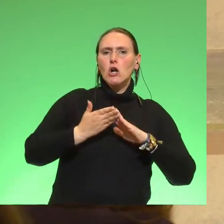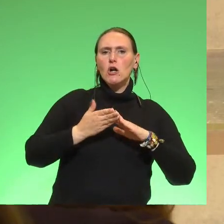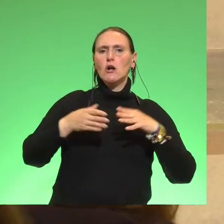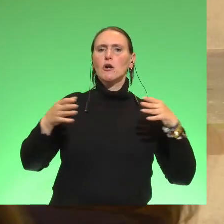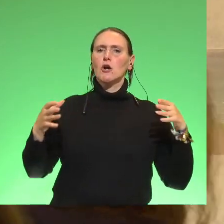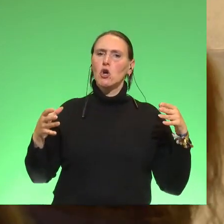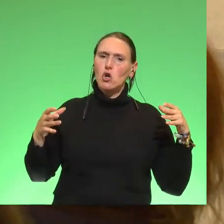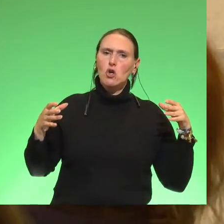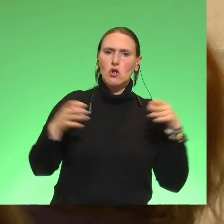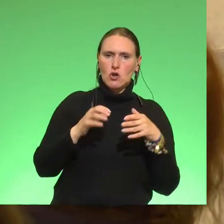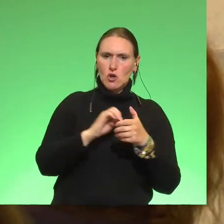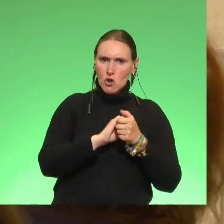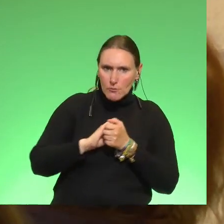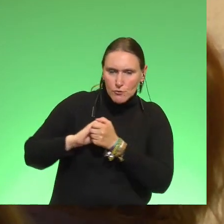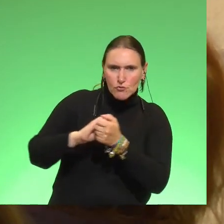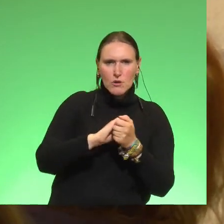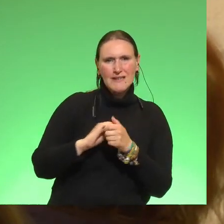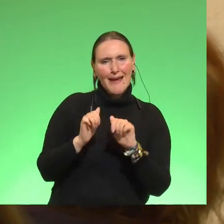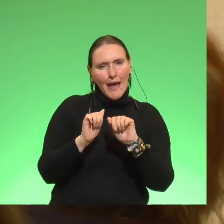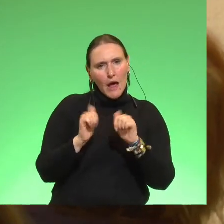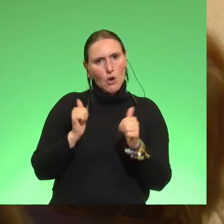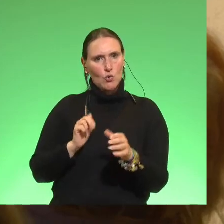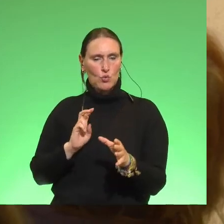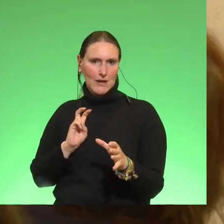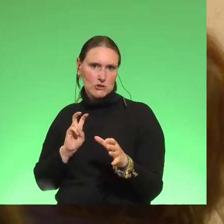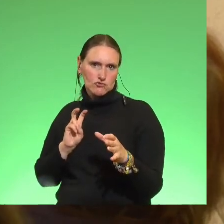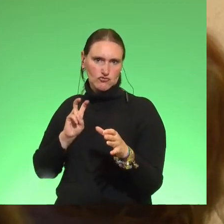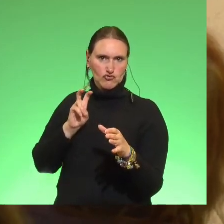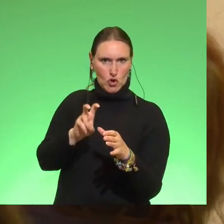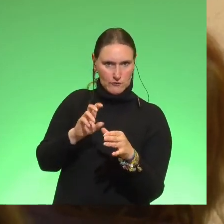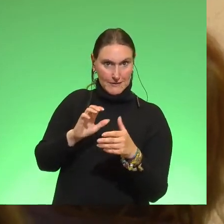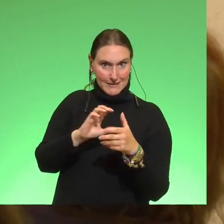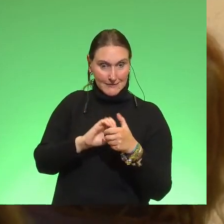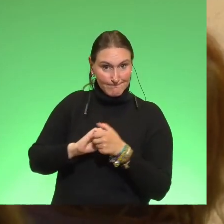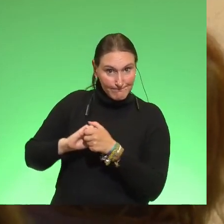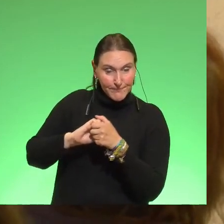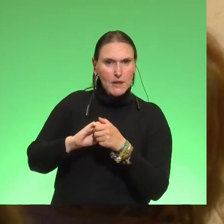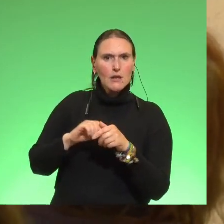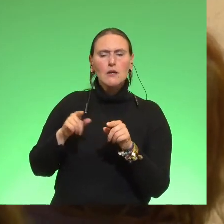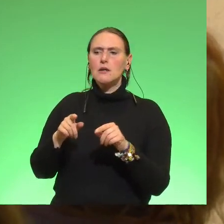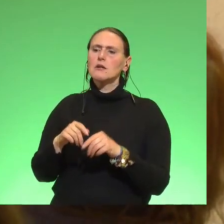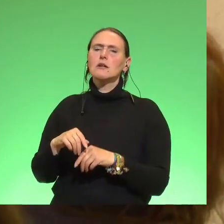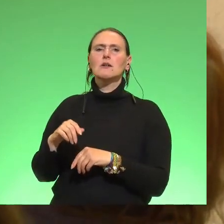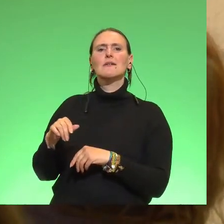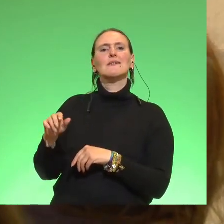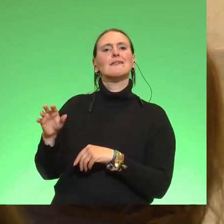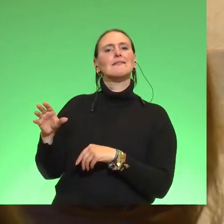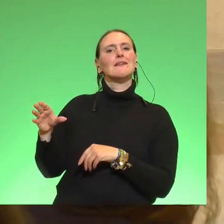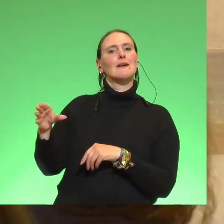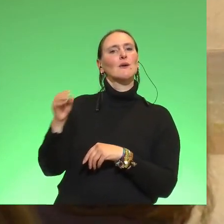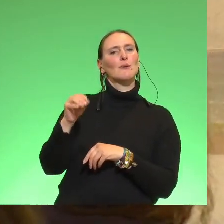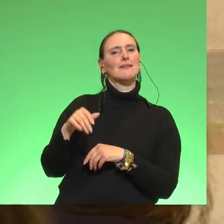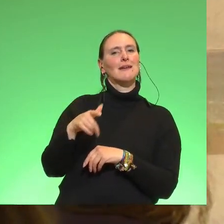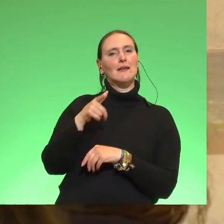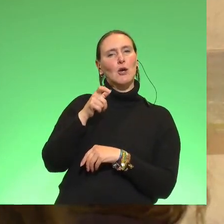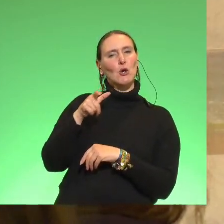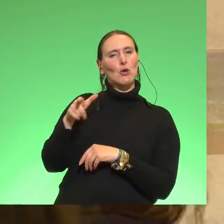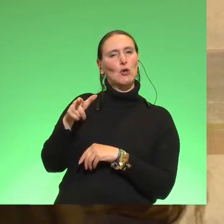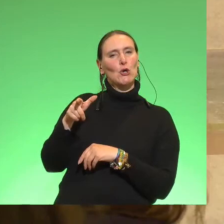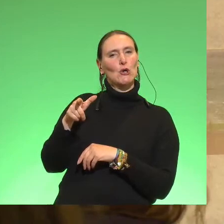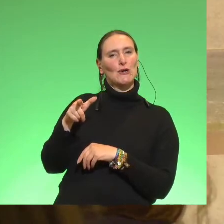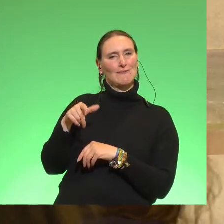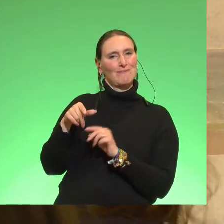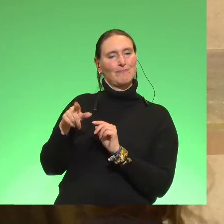you join with maybe you share a value, and that value